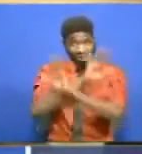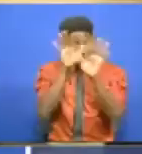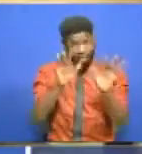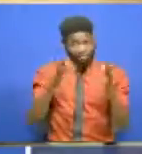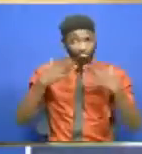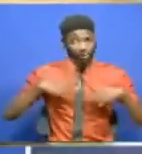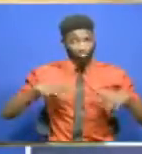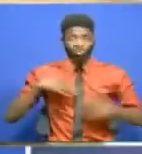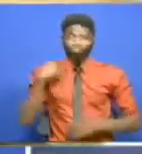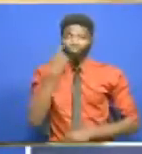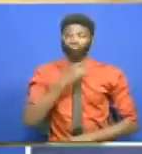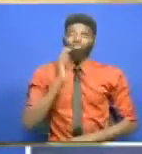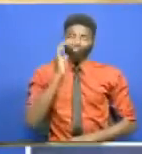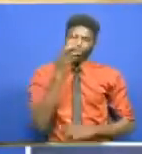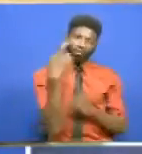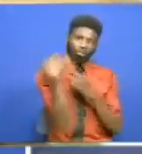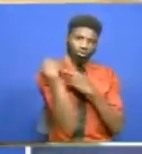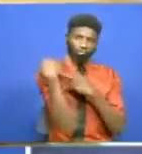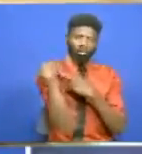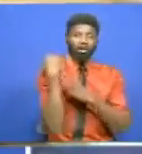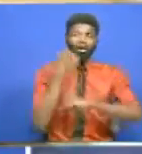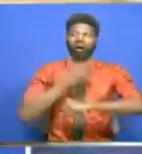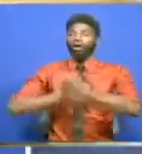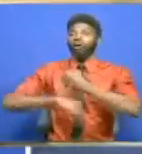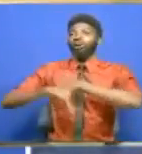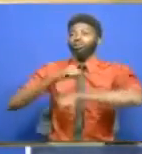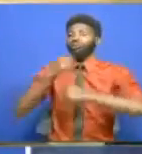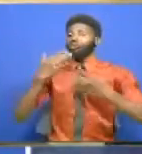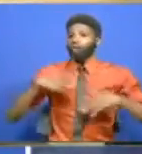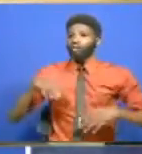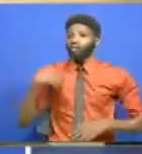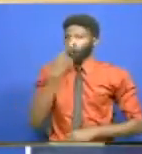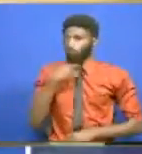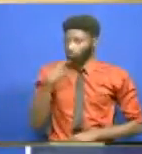up responsibility as those appointed by